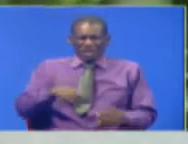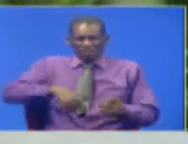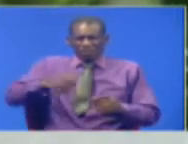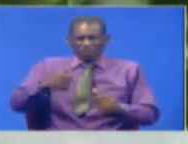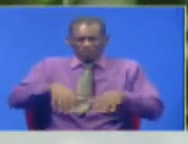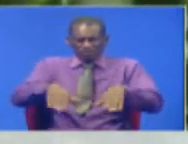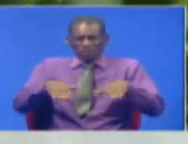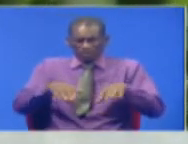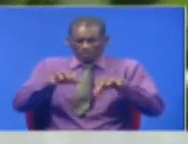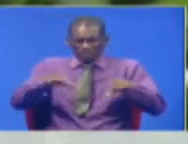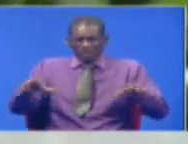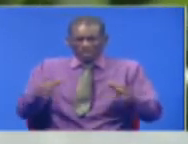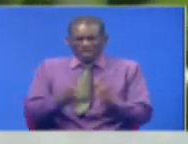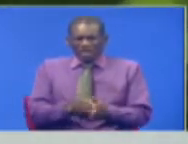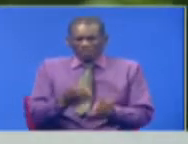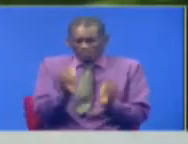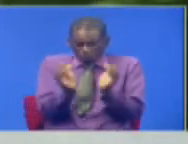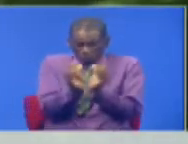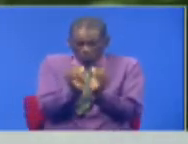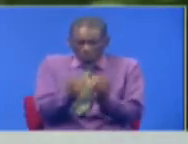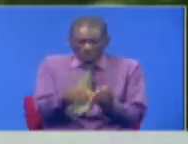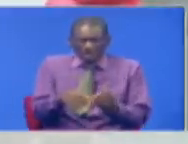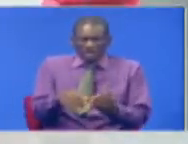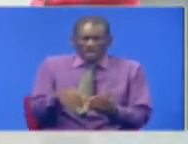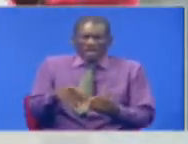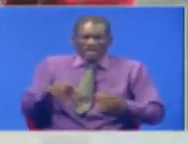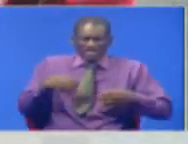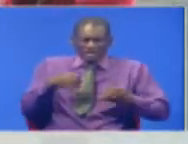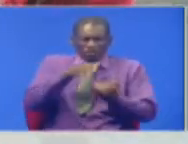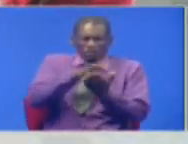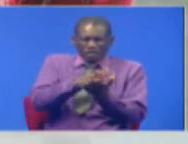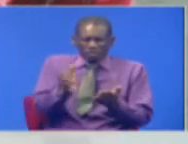get to live another day to keep the fish population